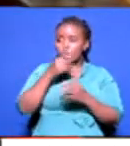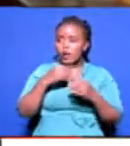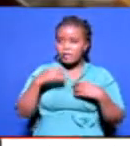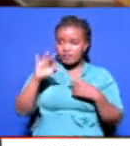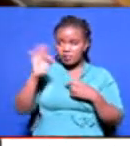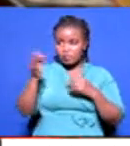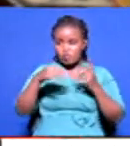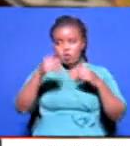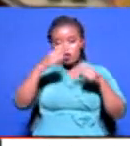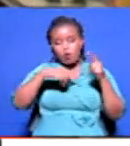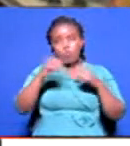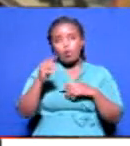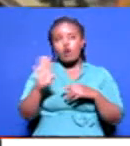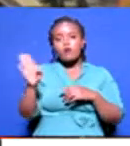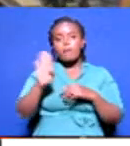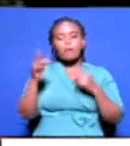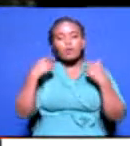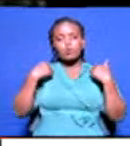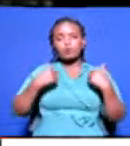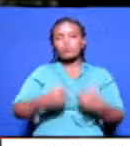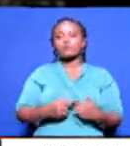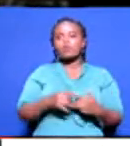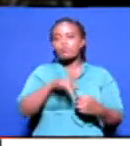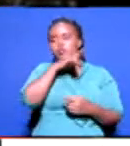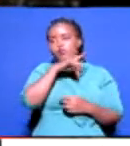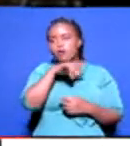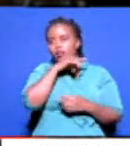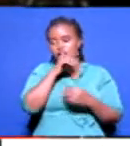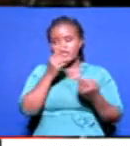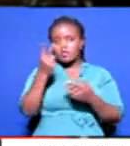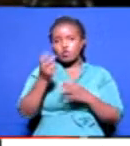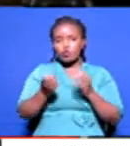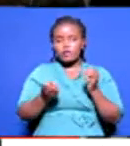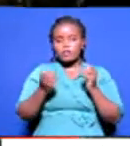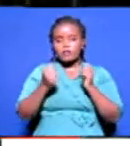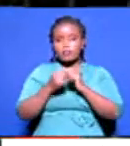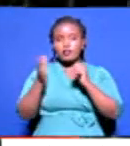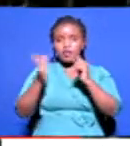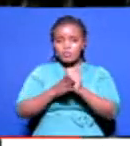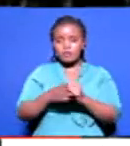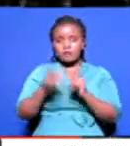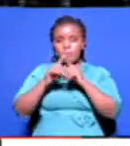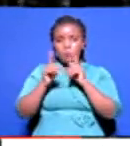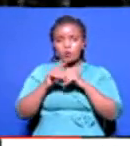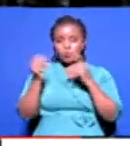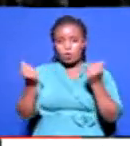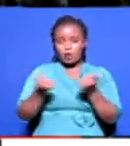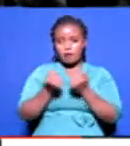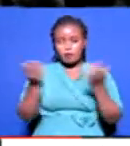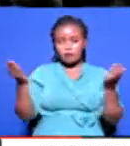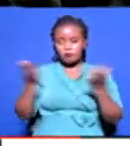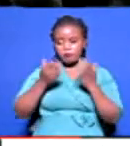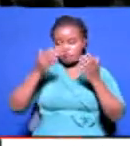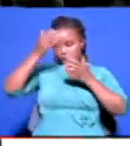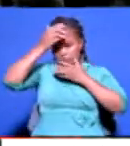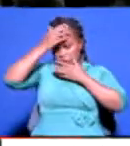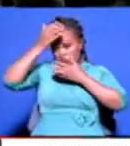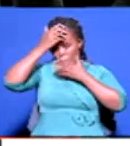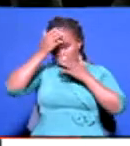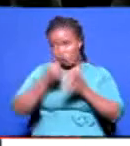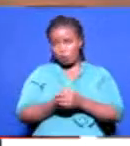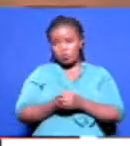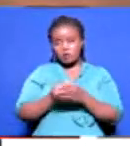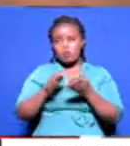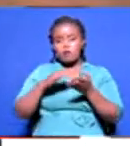in the 12th African Games Rapid Chess section in 2019 that were held in Rabat, Morocco. Pre-tournament favorite international